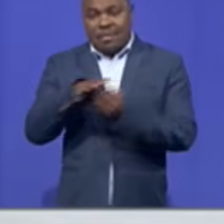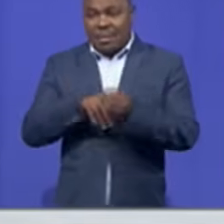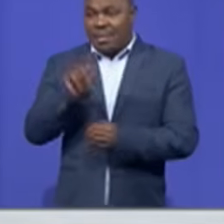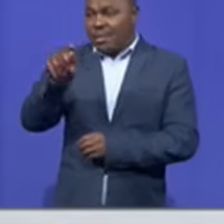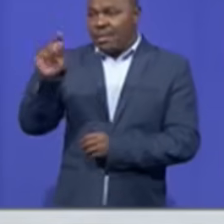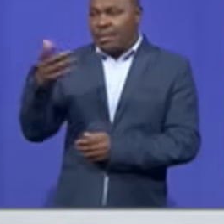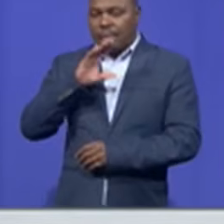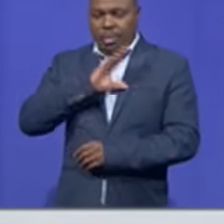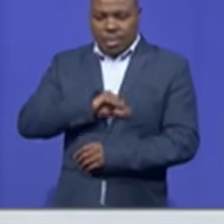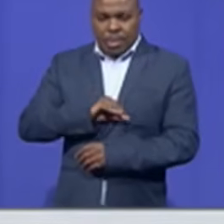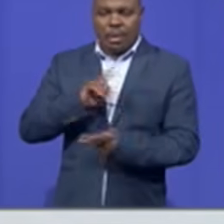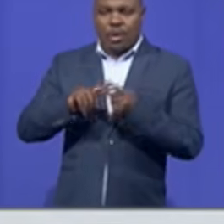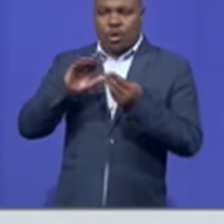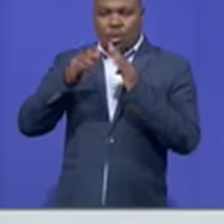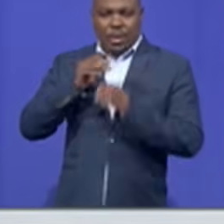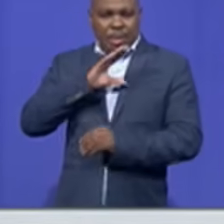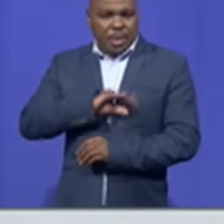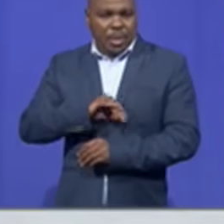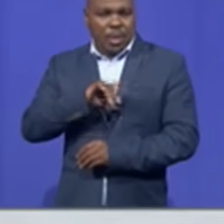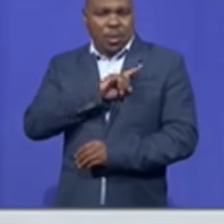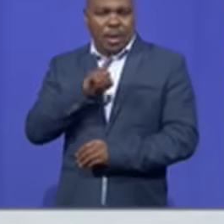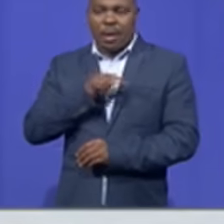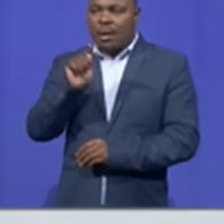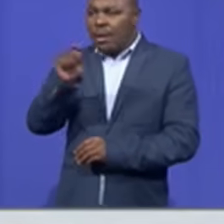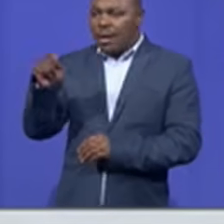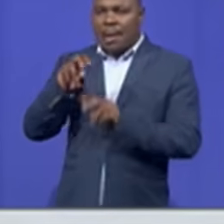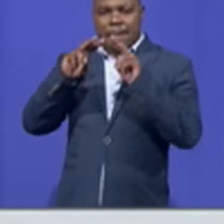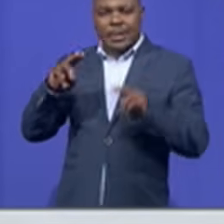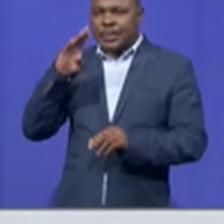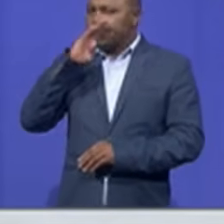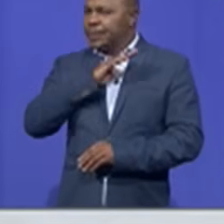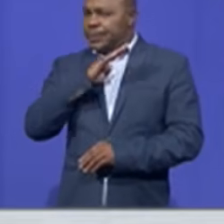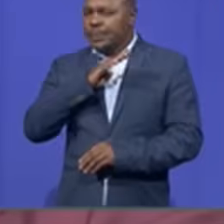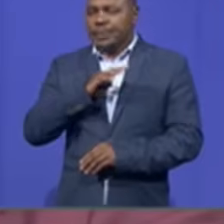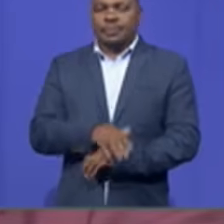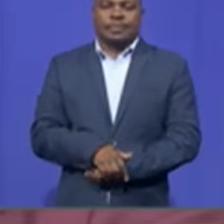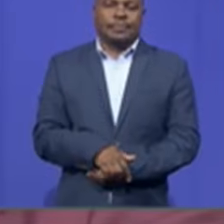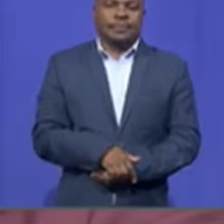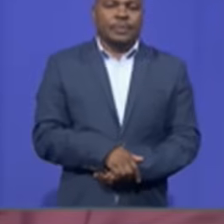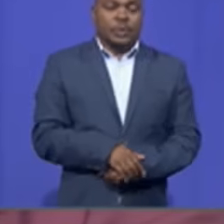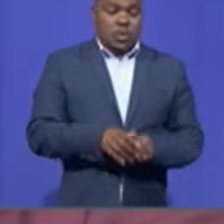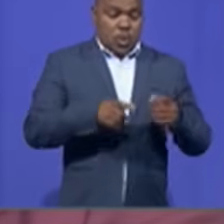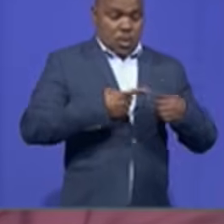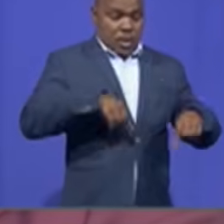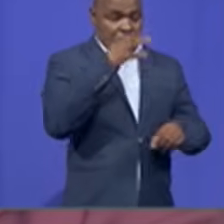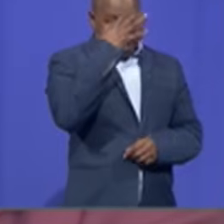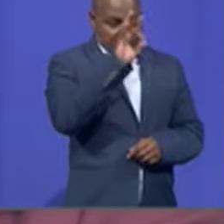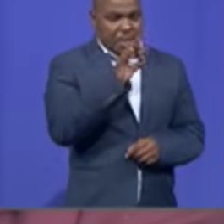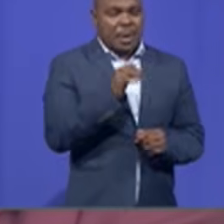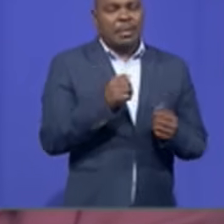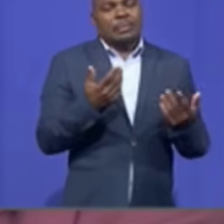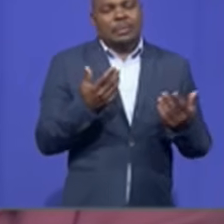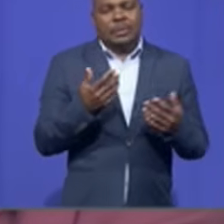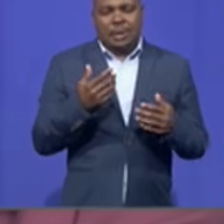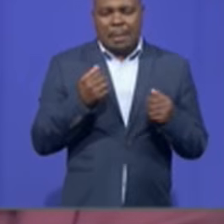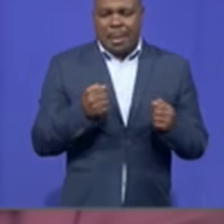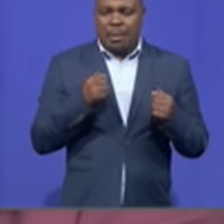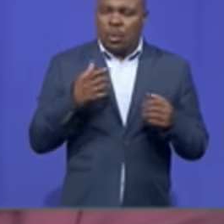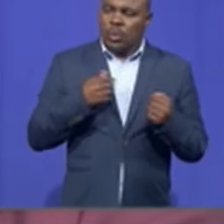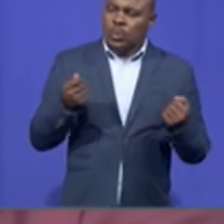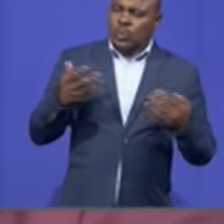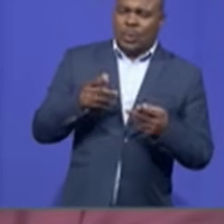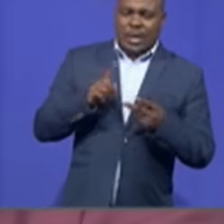families and communities of their peace and security. As government, we remain deeply dismayed